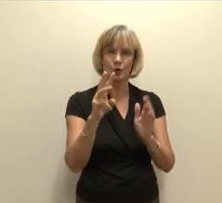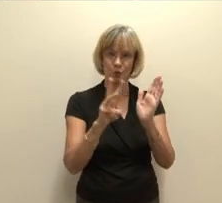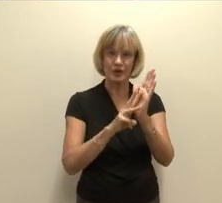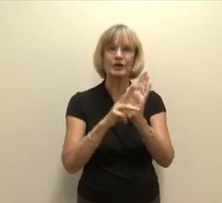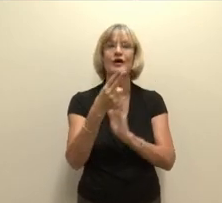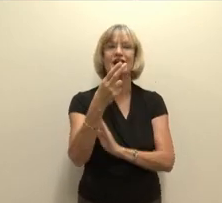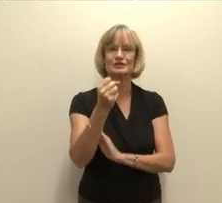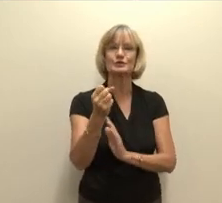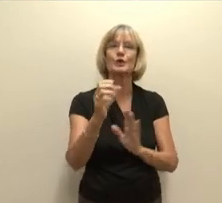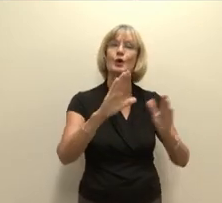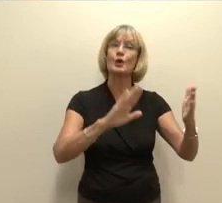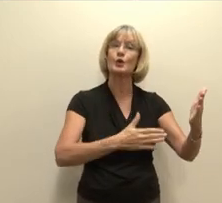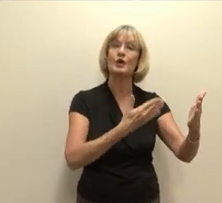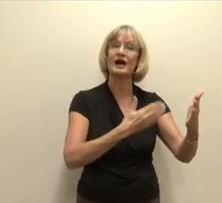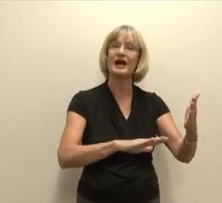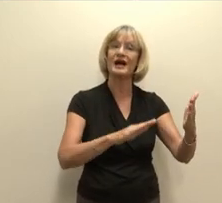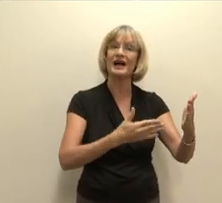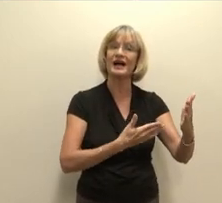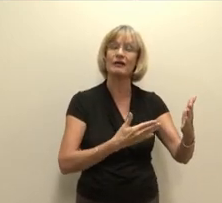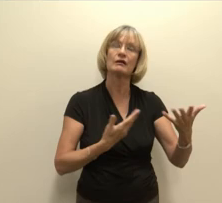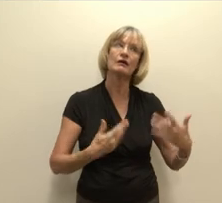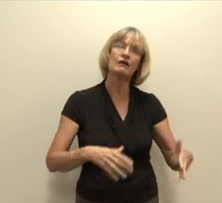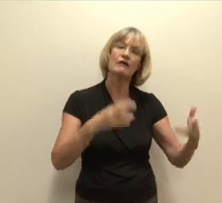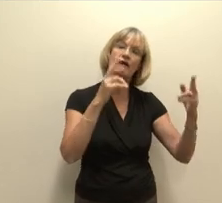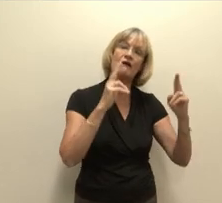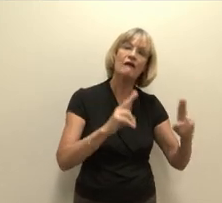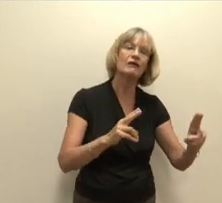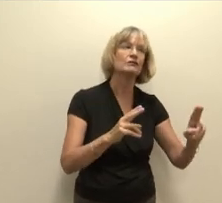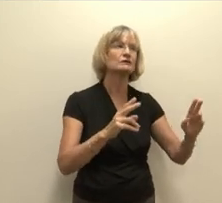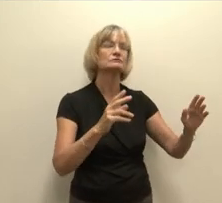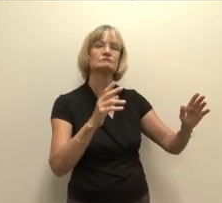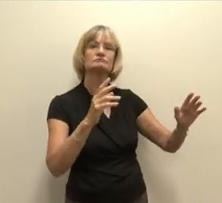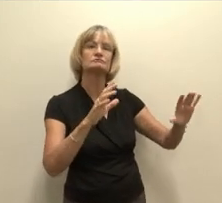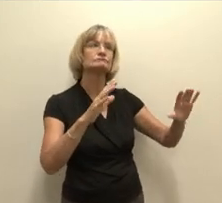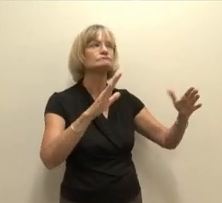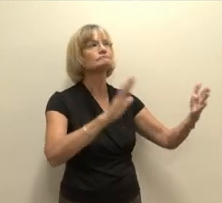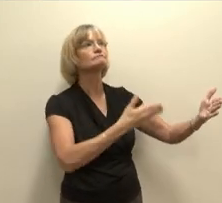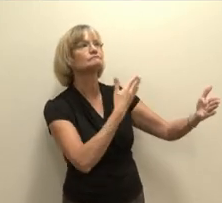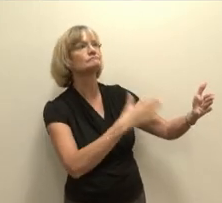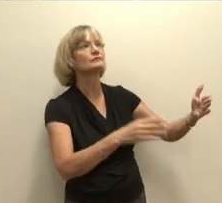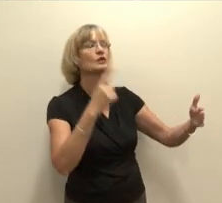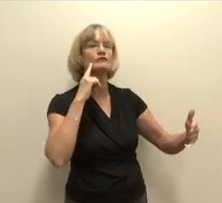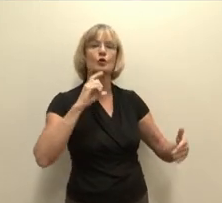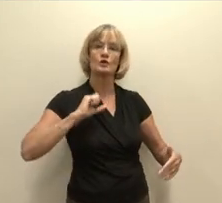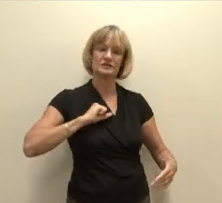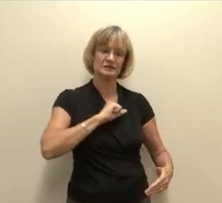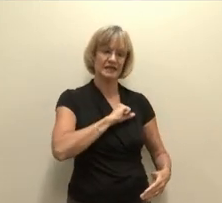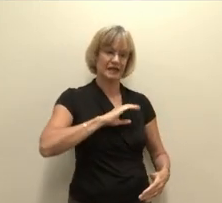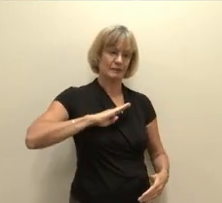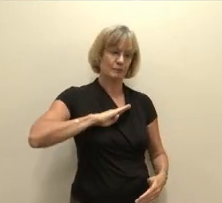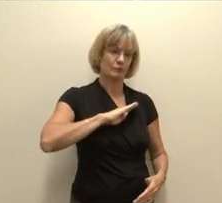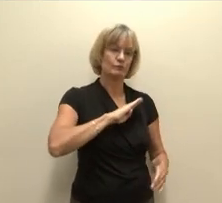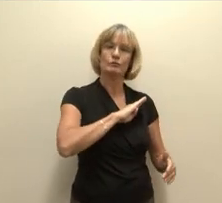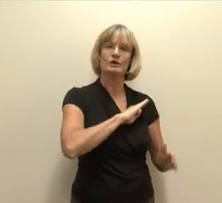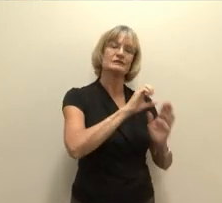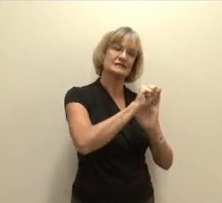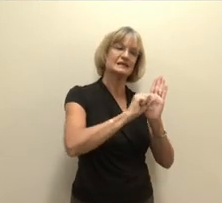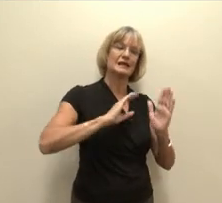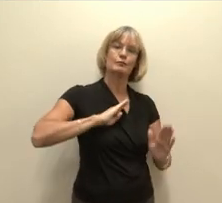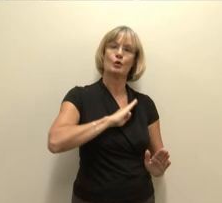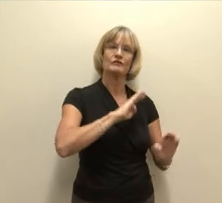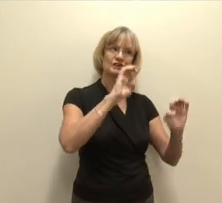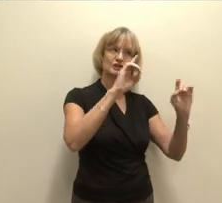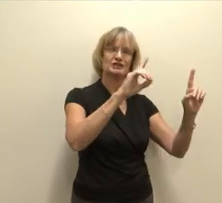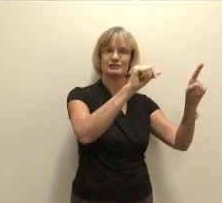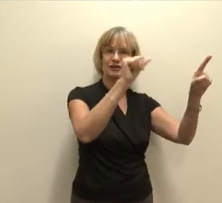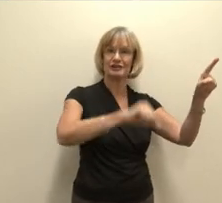has the honor of performing for the State Board of Education in Austin. And on September 21st, our